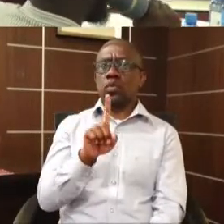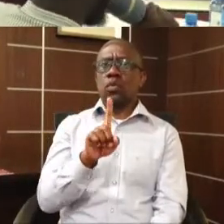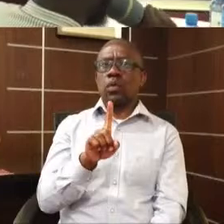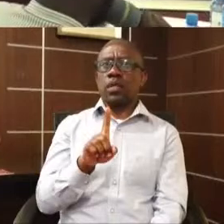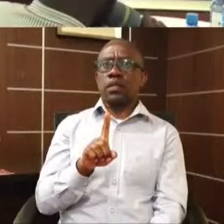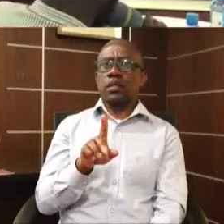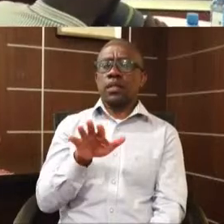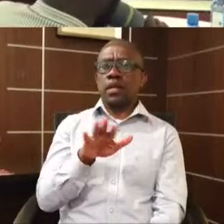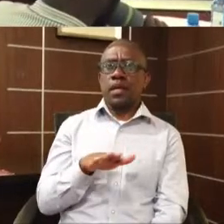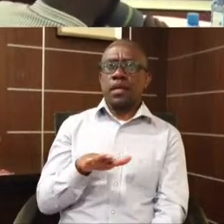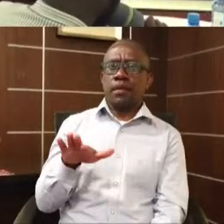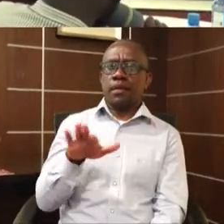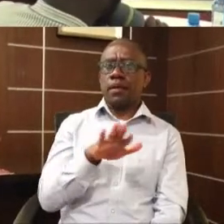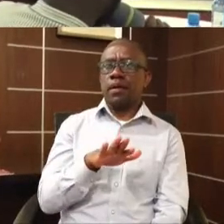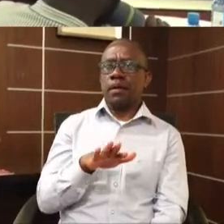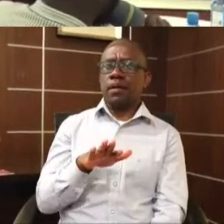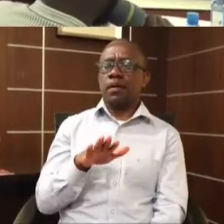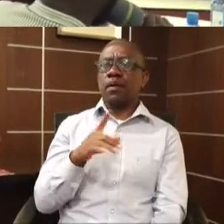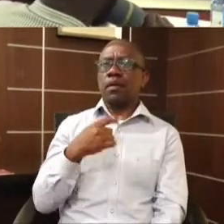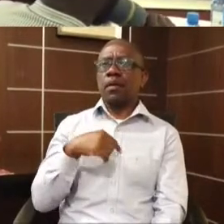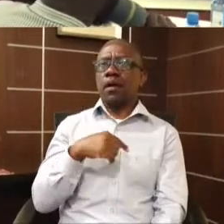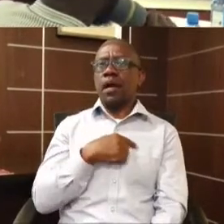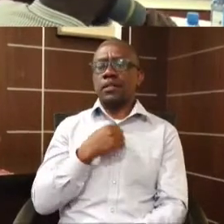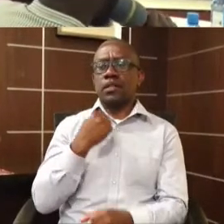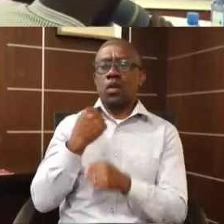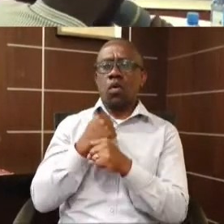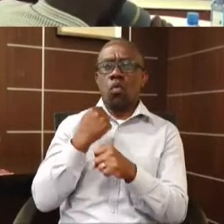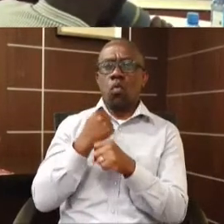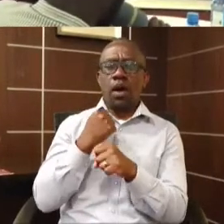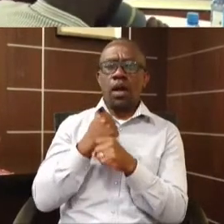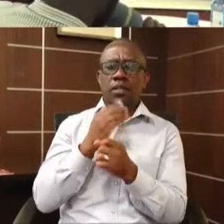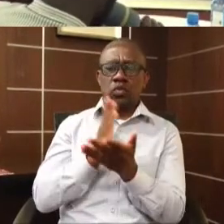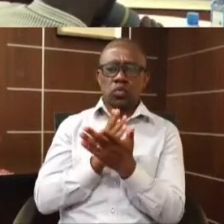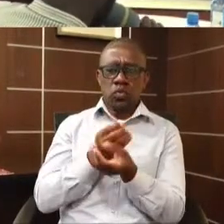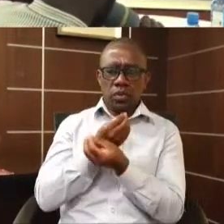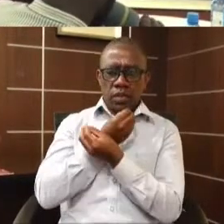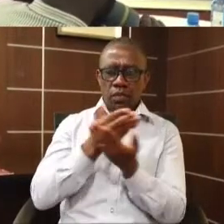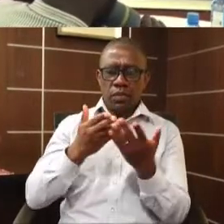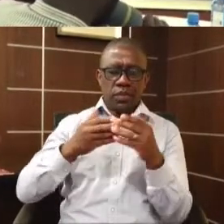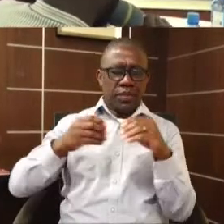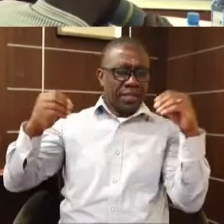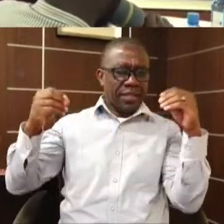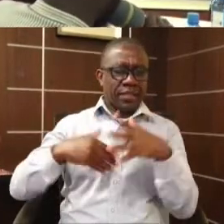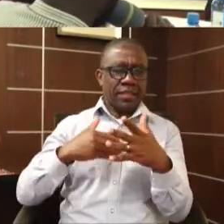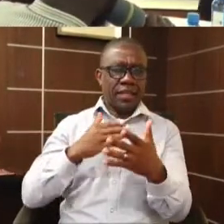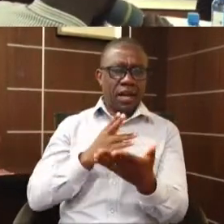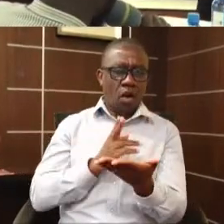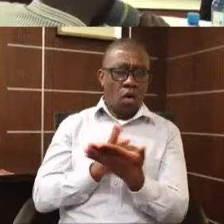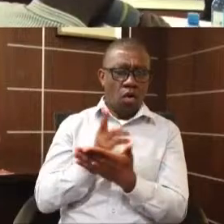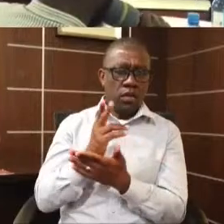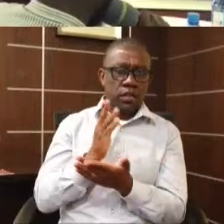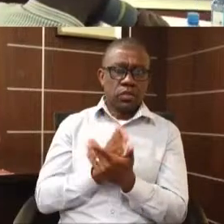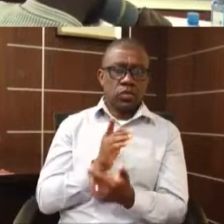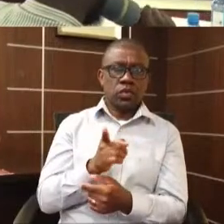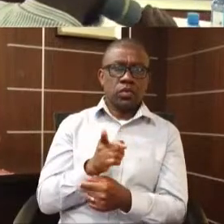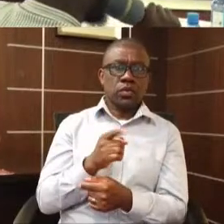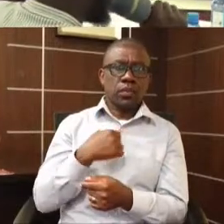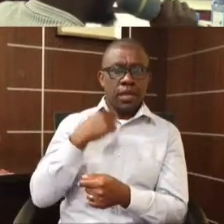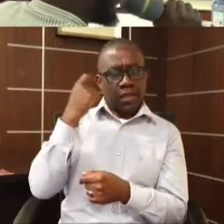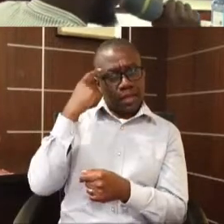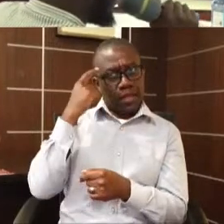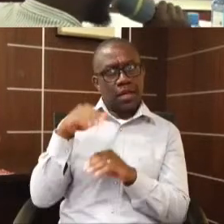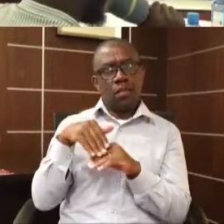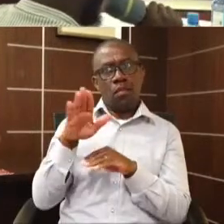the accuracy of the information that is provided. I think there still needs to be much more research